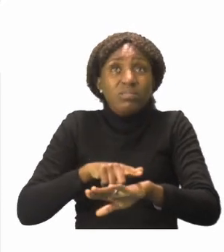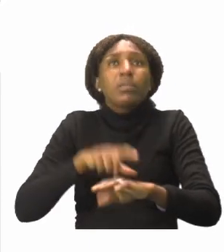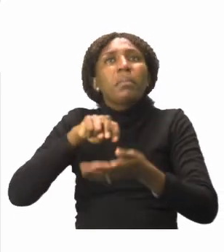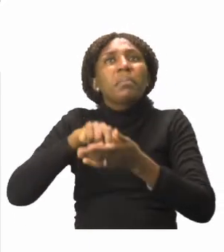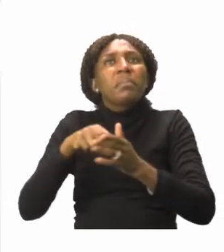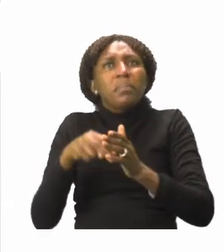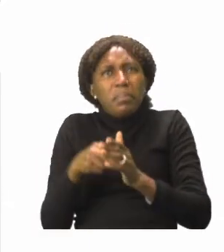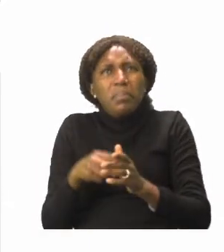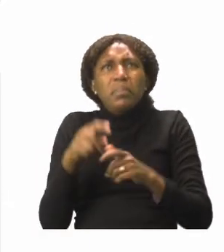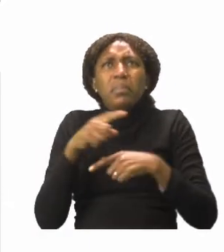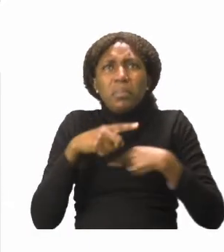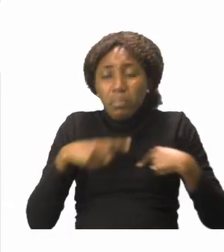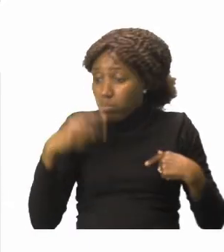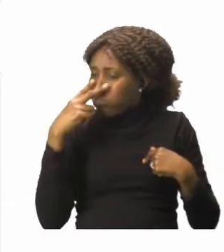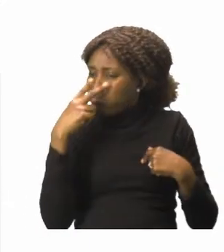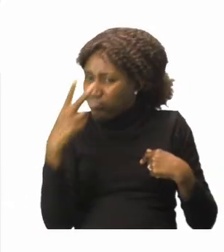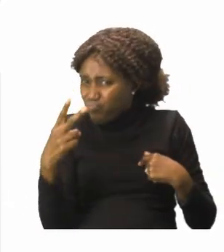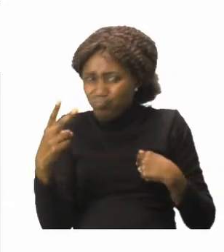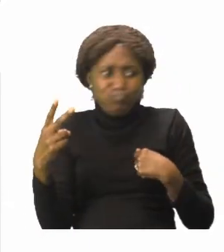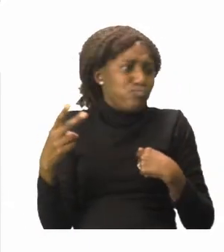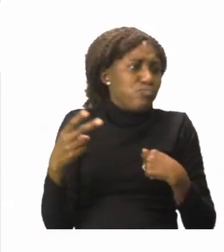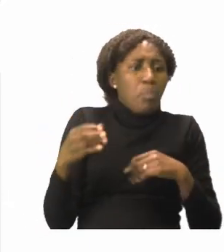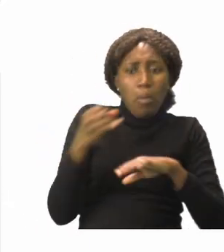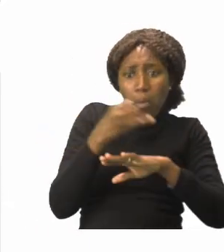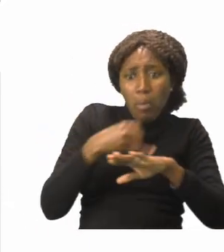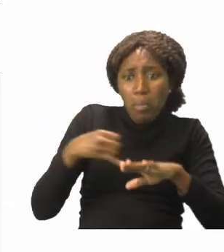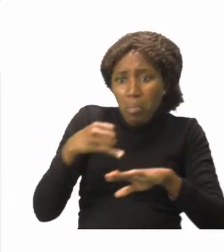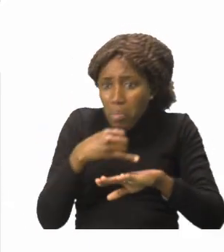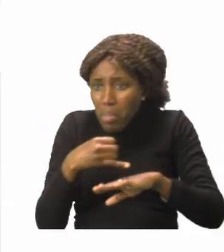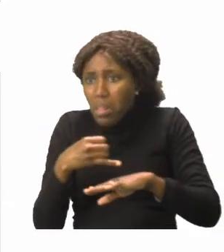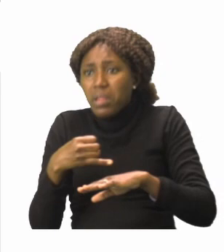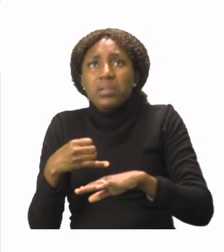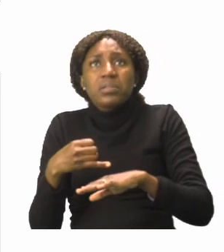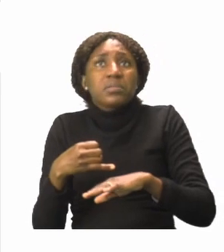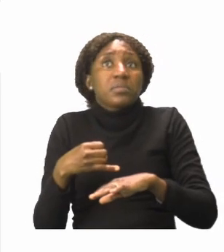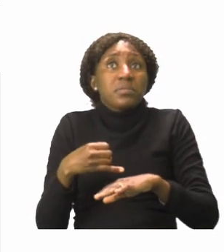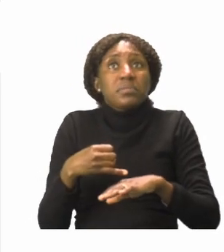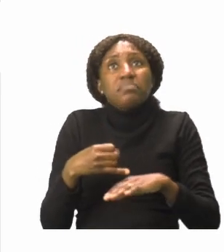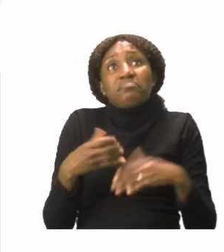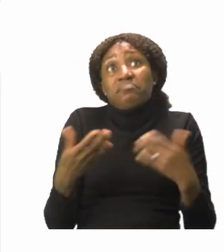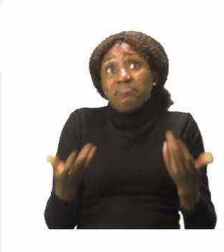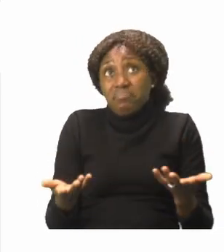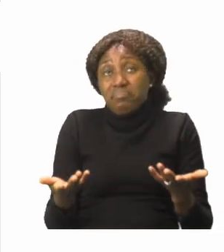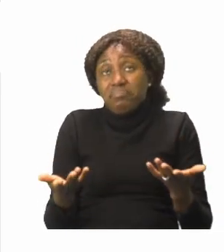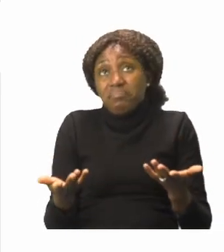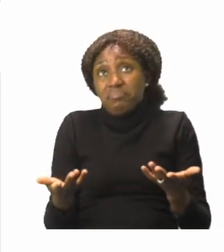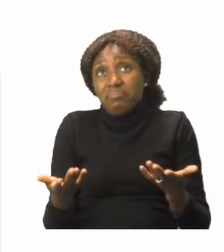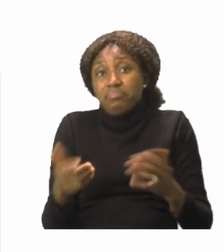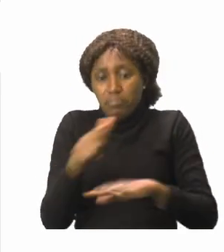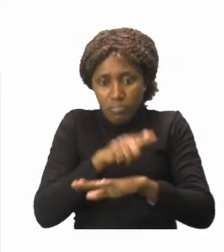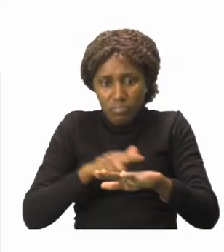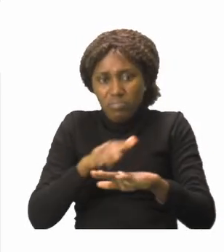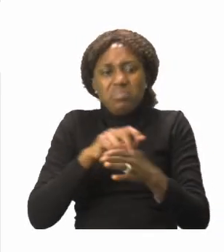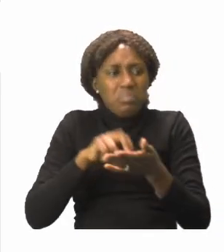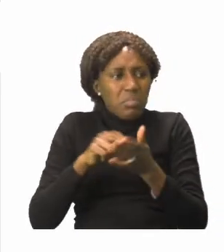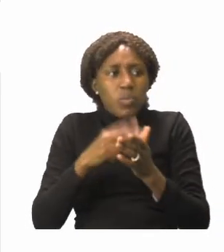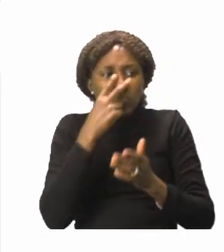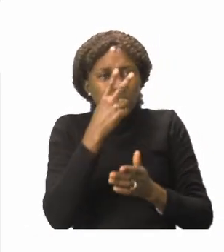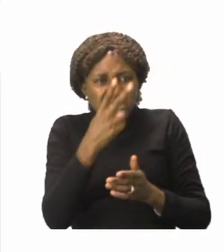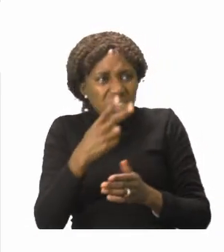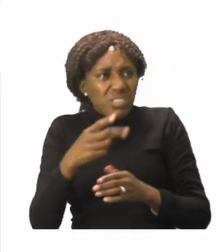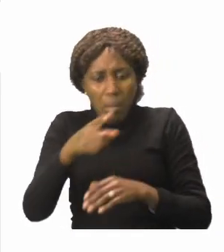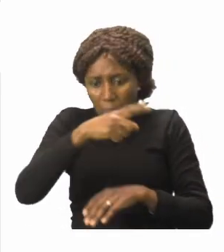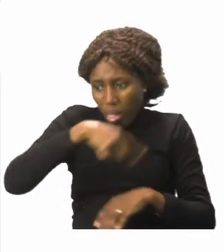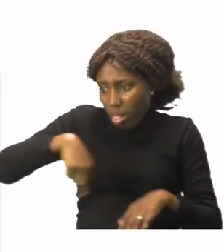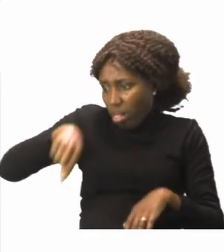that we find anywhere around us. So, local means something that is around